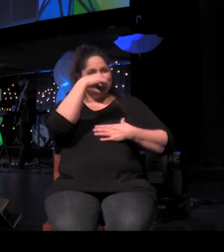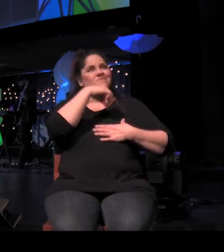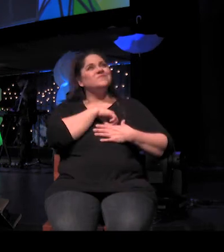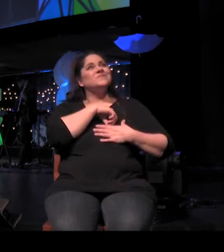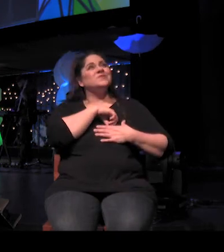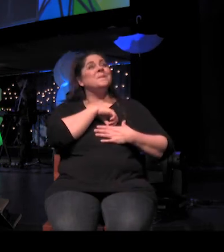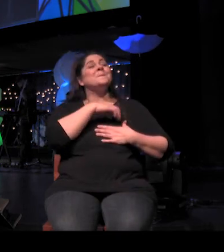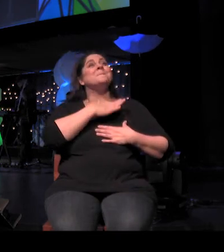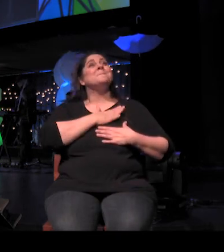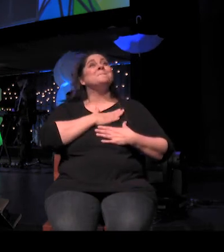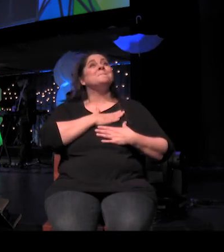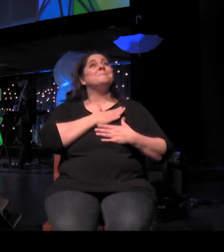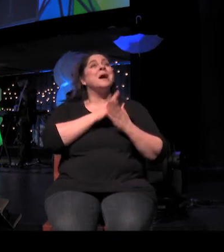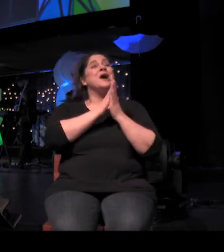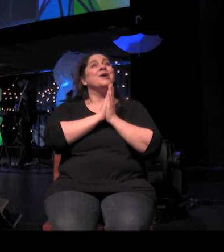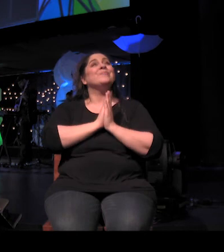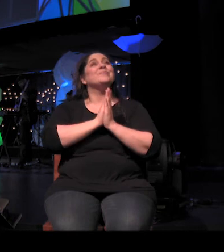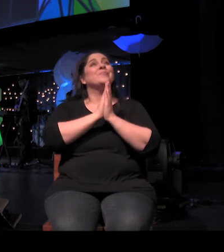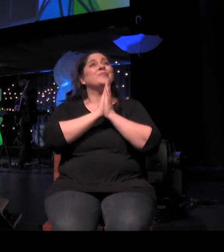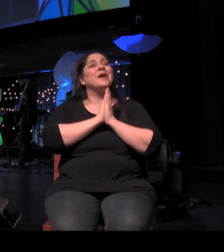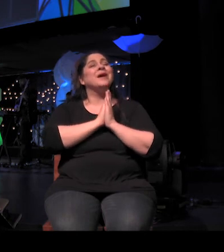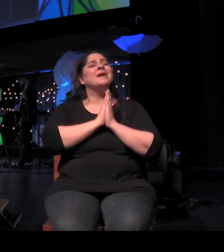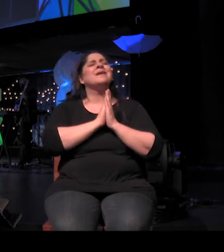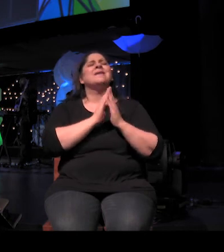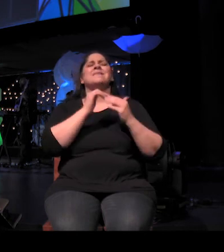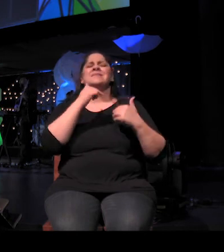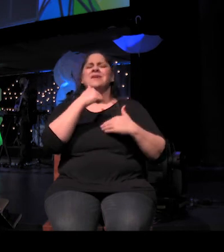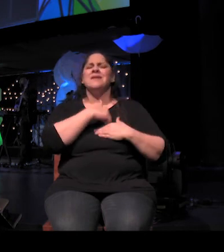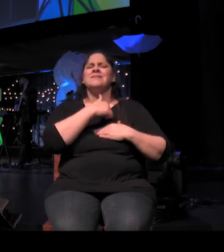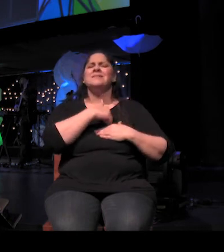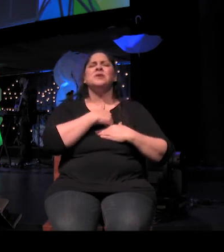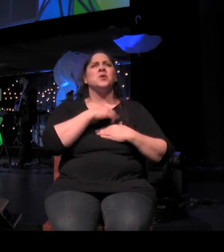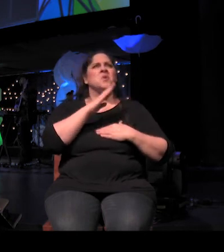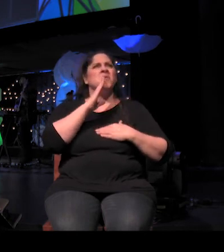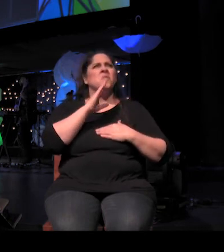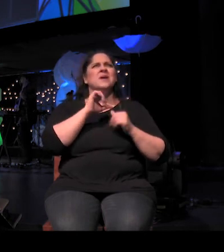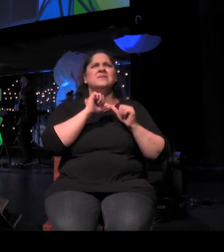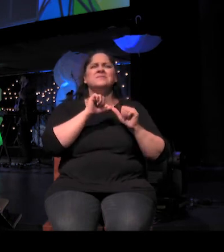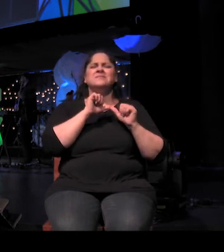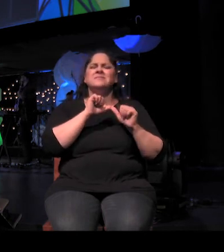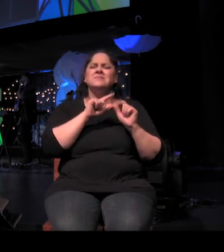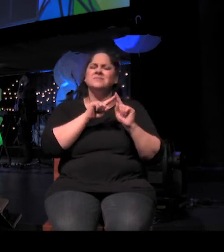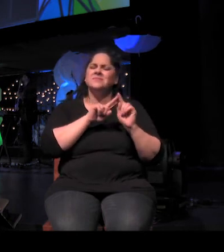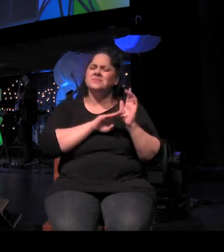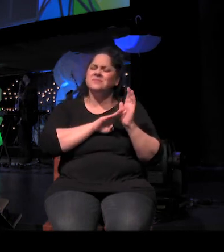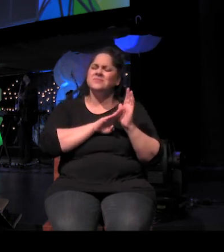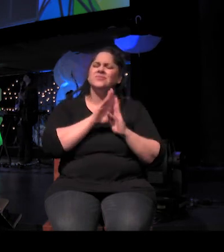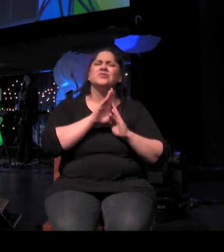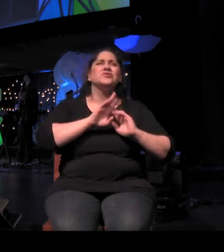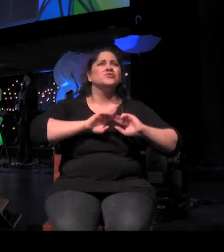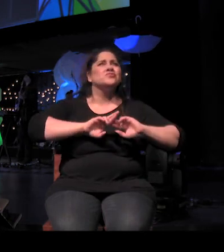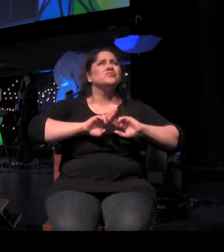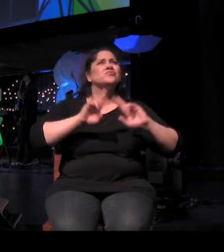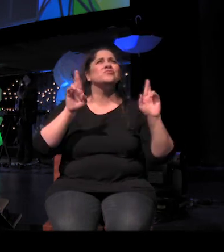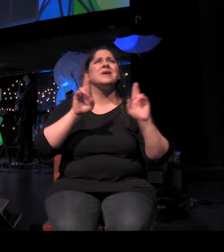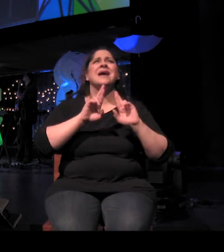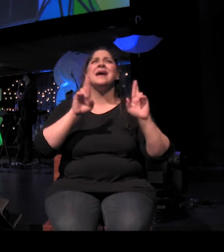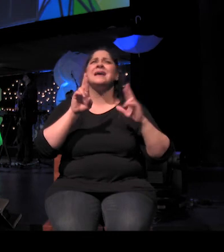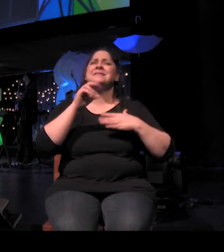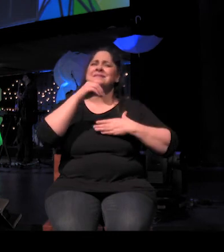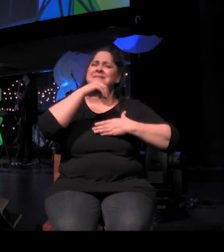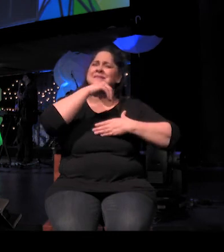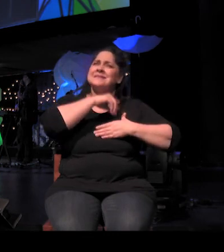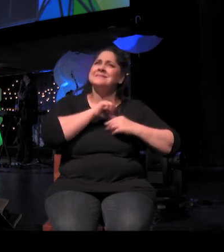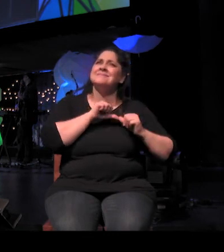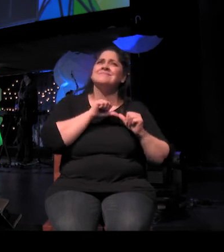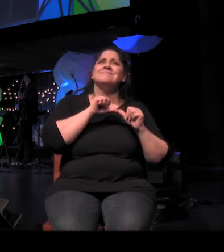that our hearts would be like good soil, and it would stay cultivated and stay ready to keep that seed in